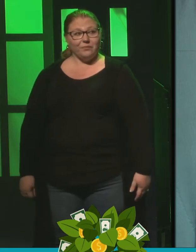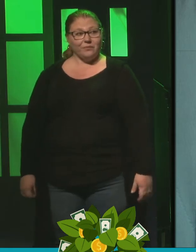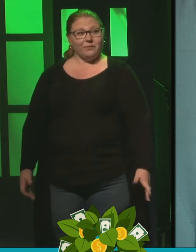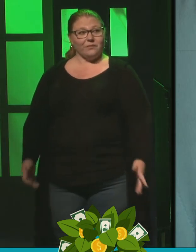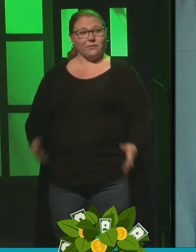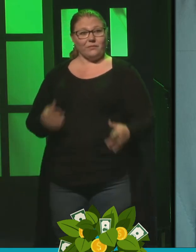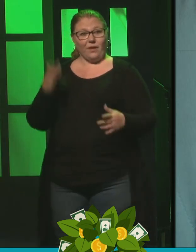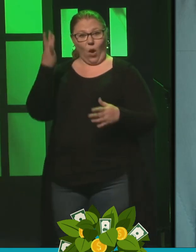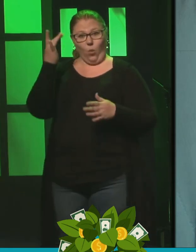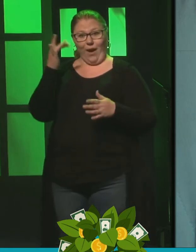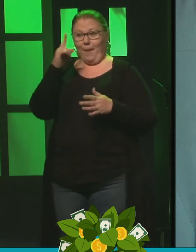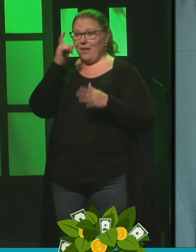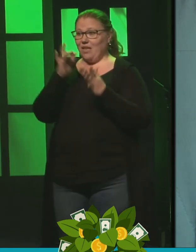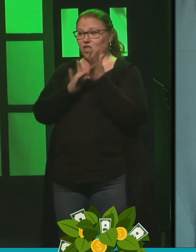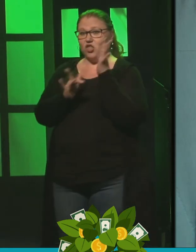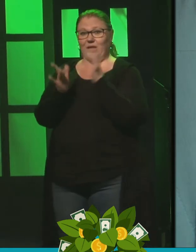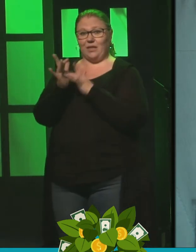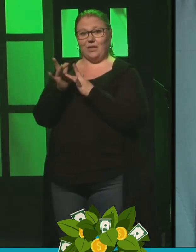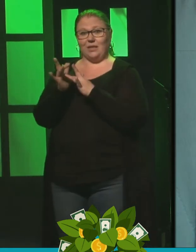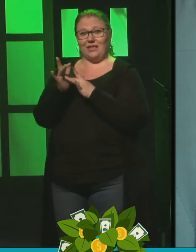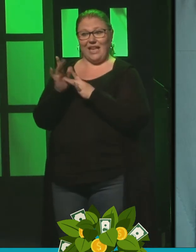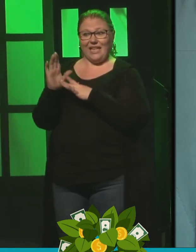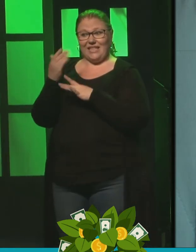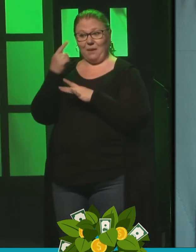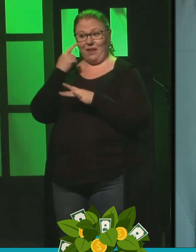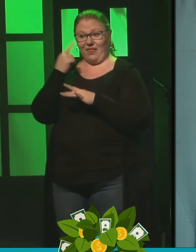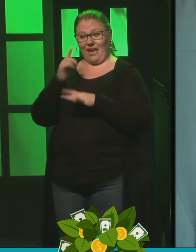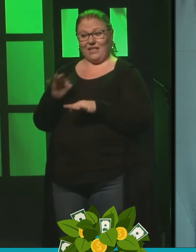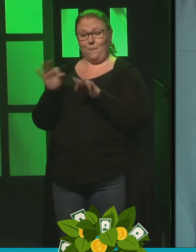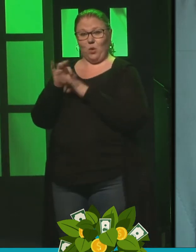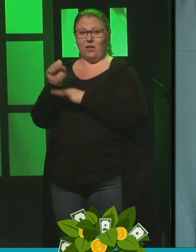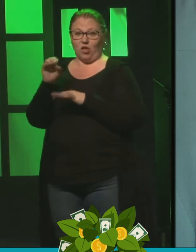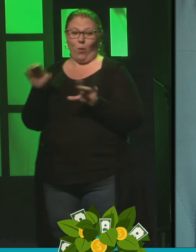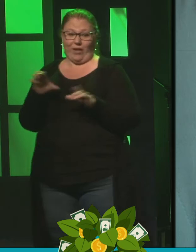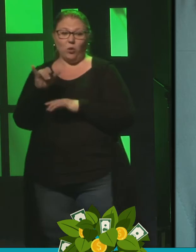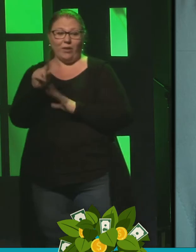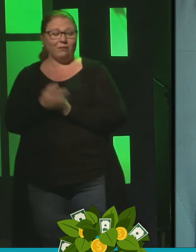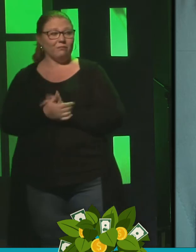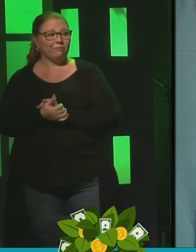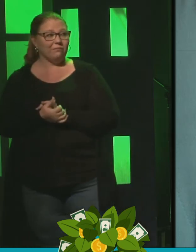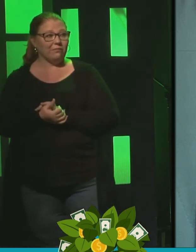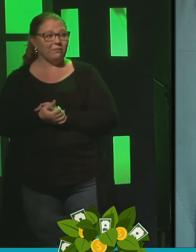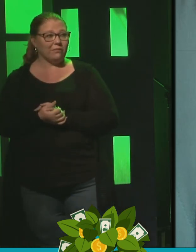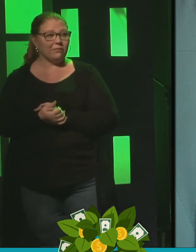because Jesus seemed to think it was important, so I do it.